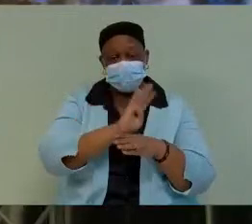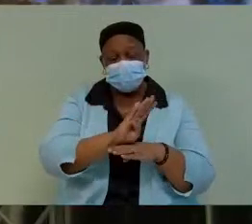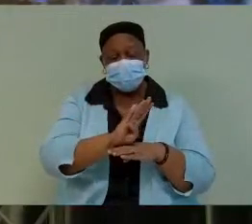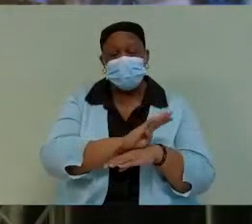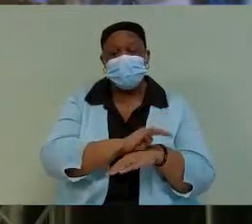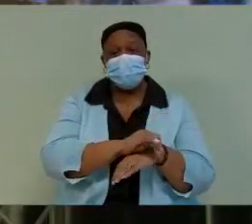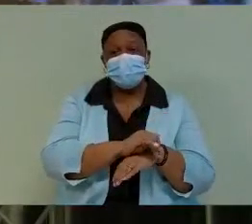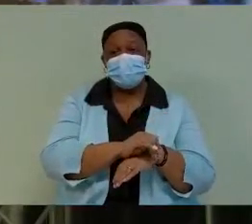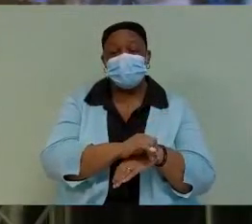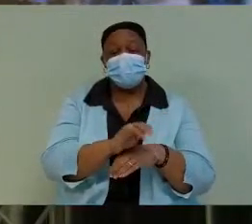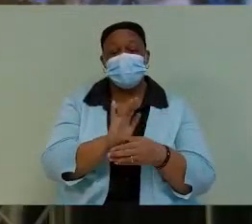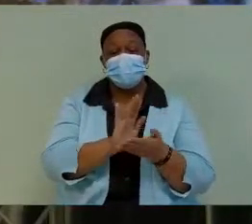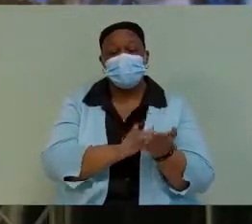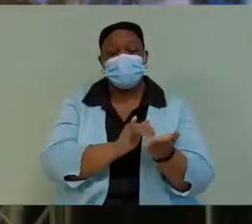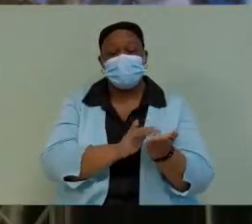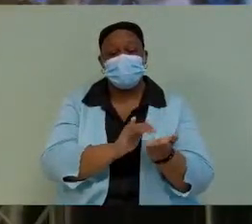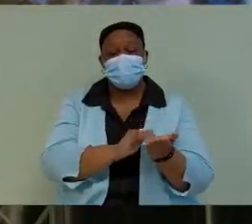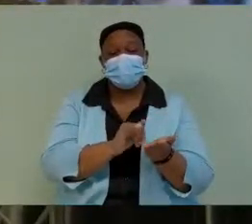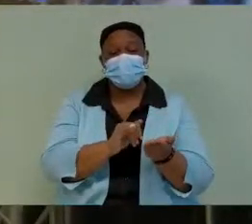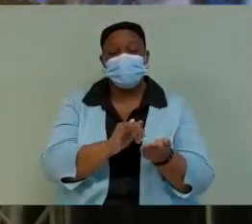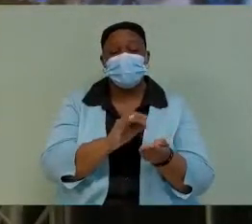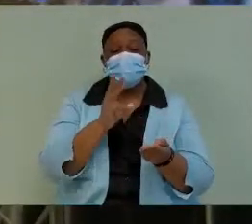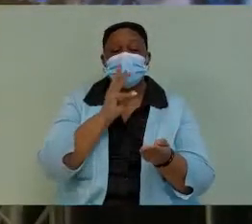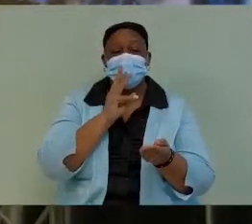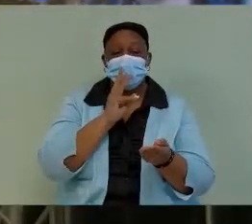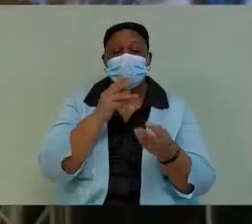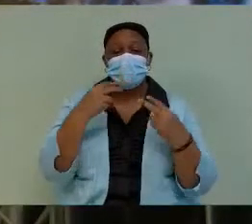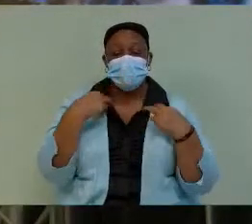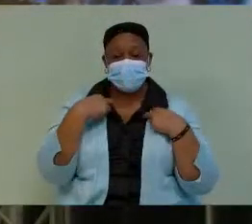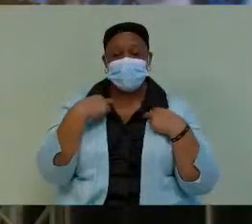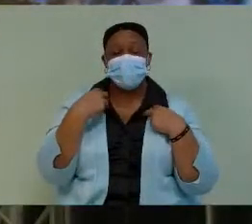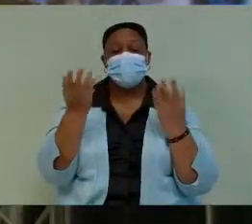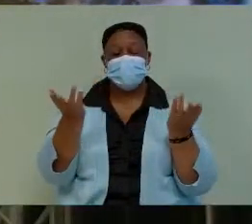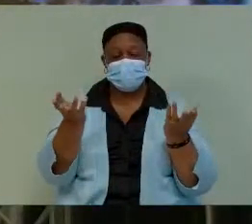use, 86 in compliance.